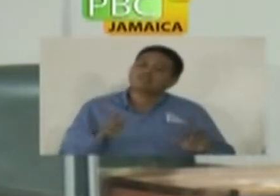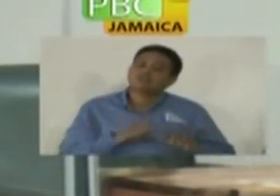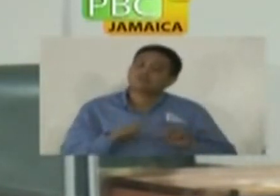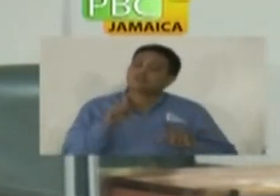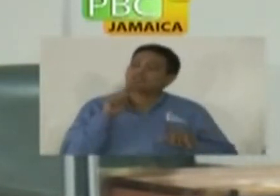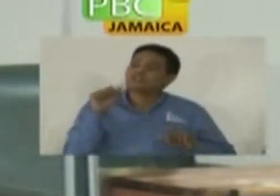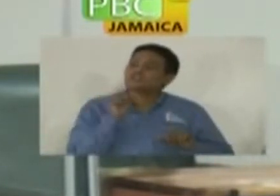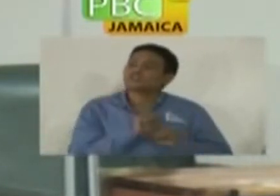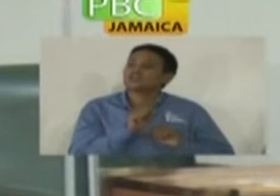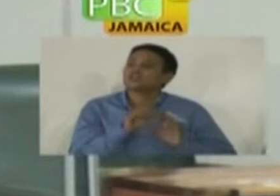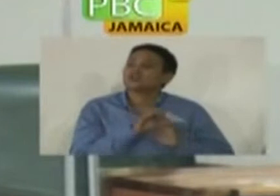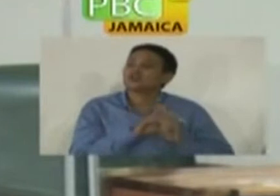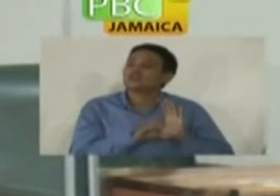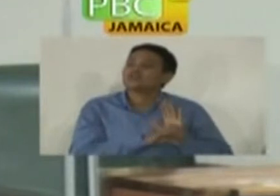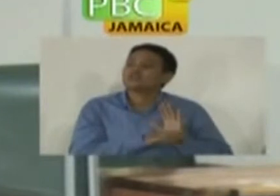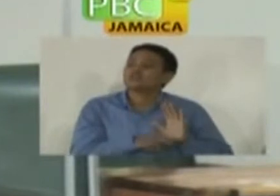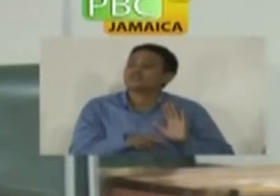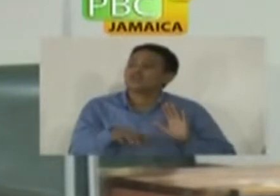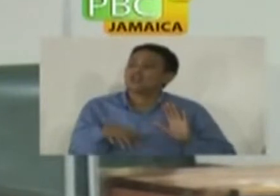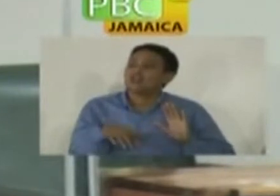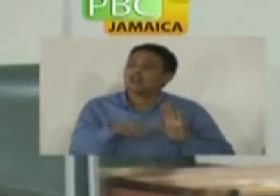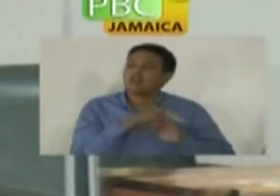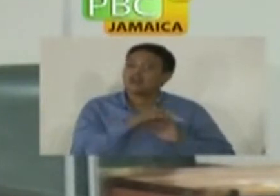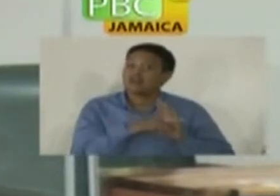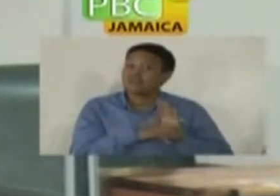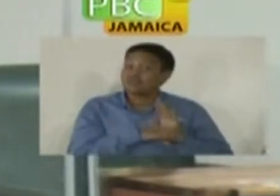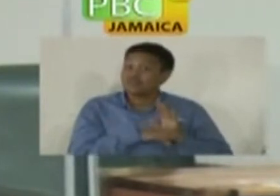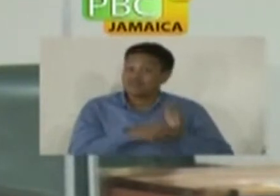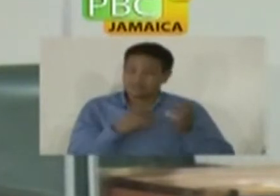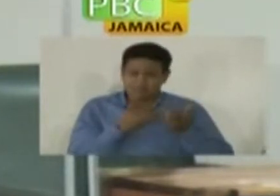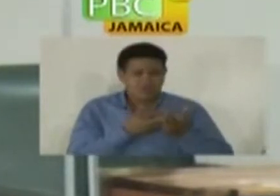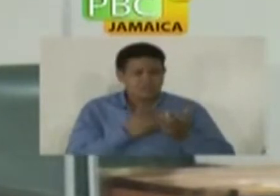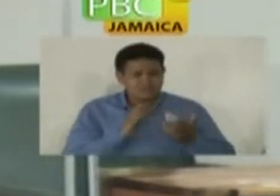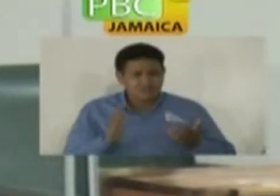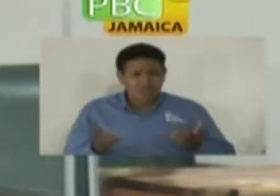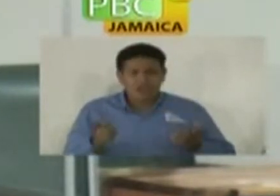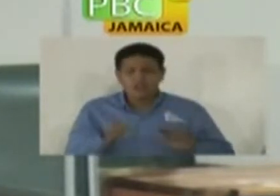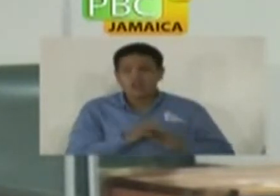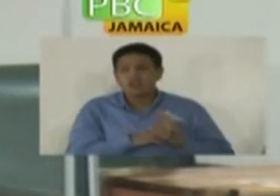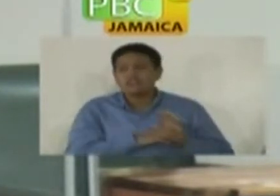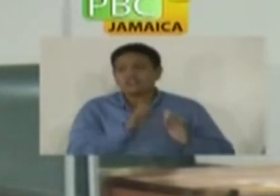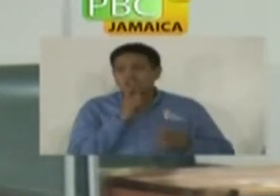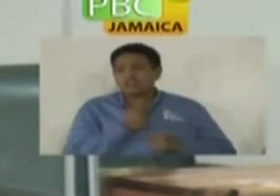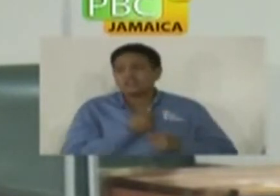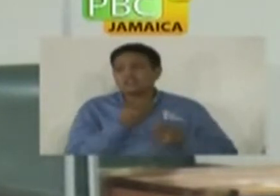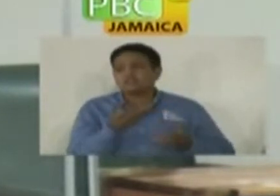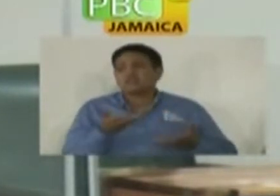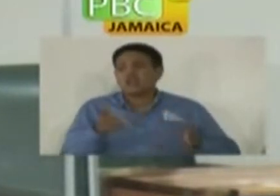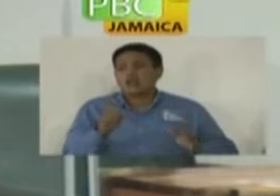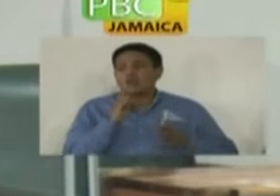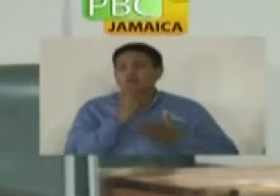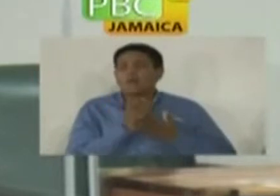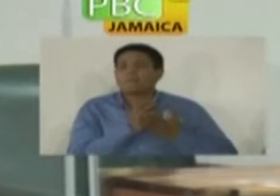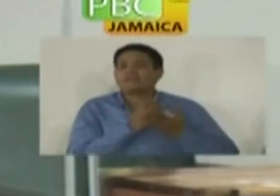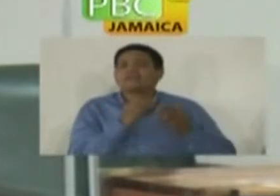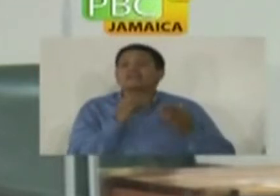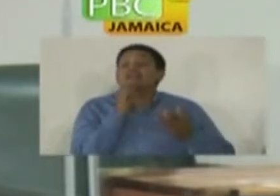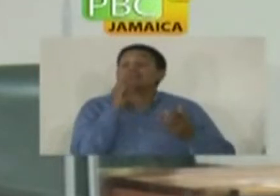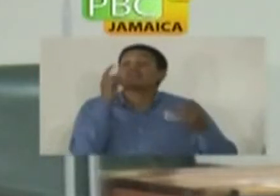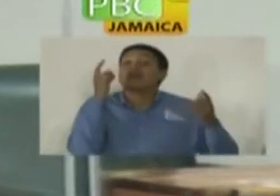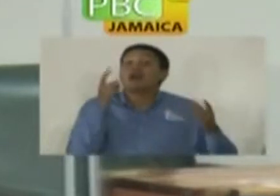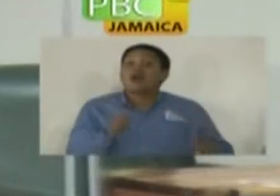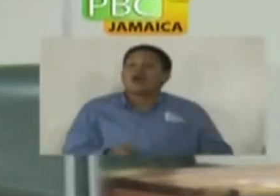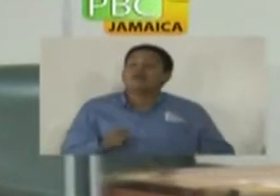certainly not unconstitutional. The Constitution expressly allows an appeal in the